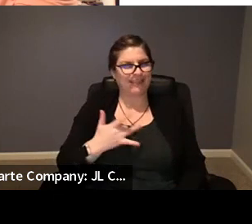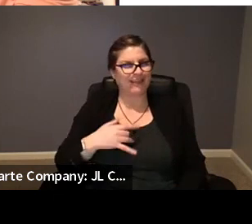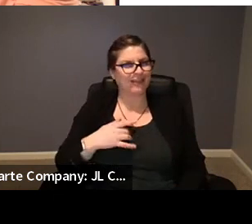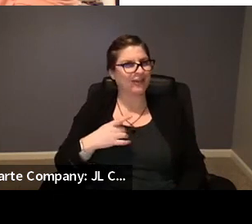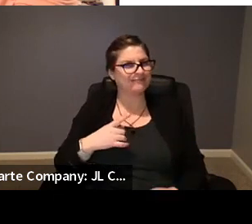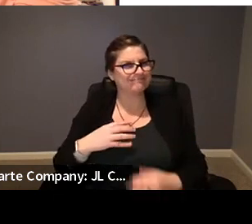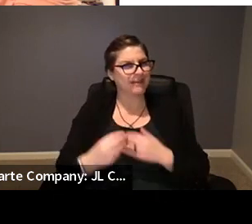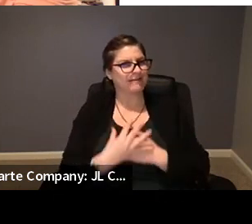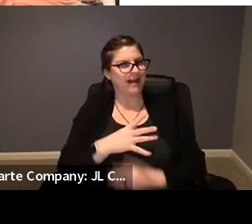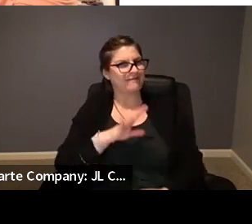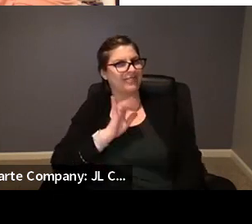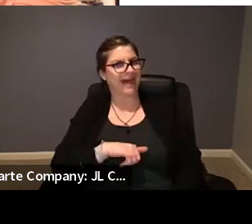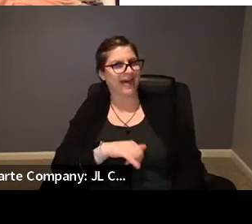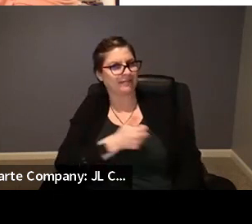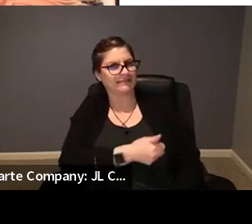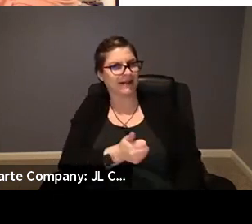firsthand